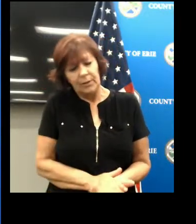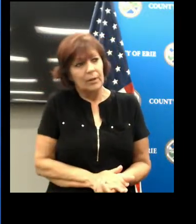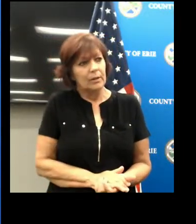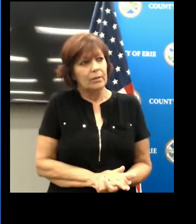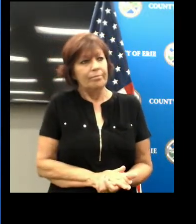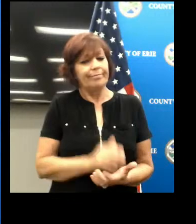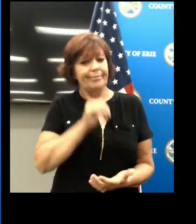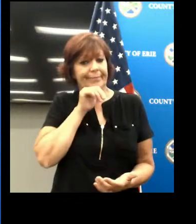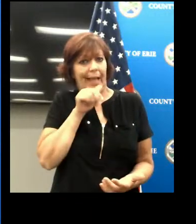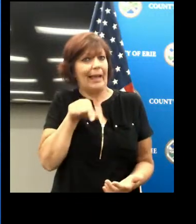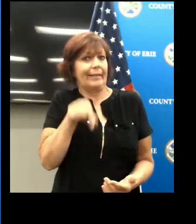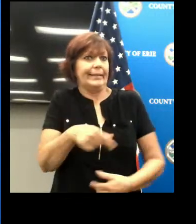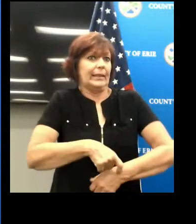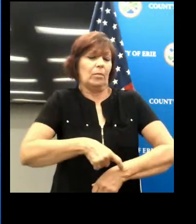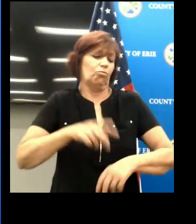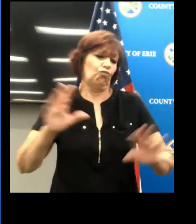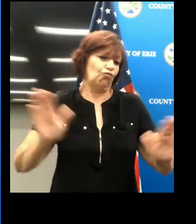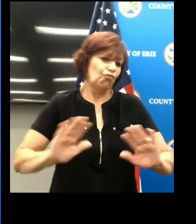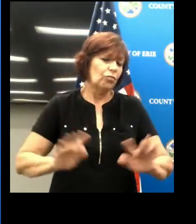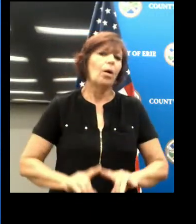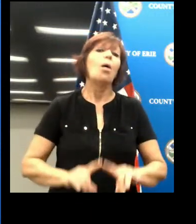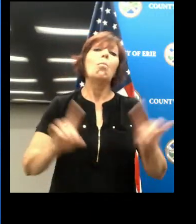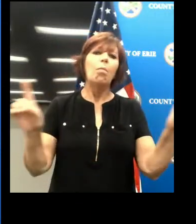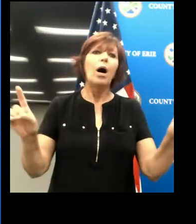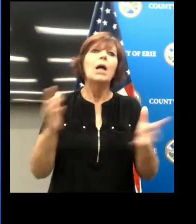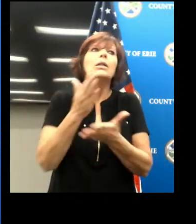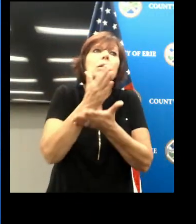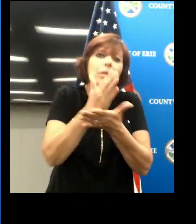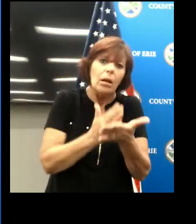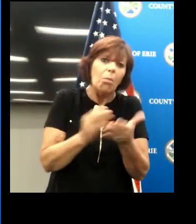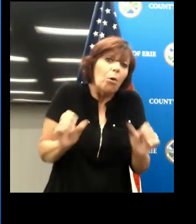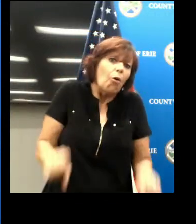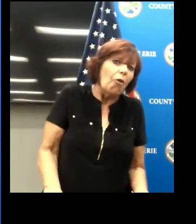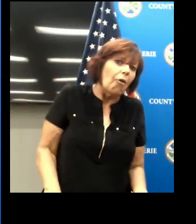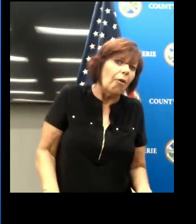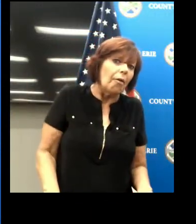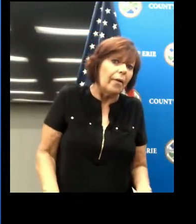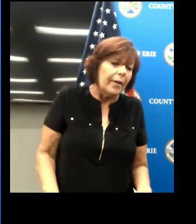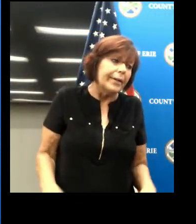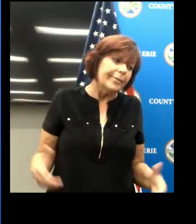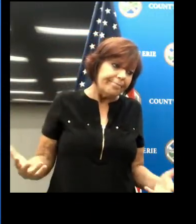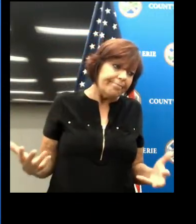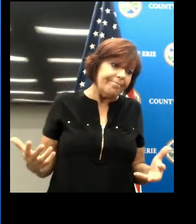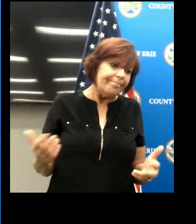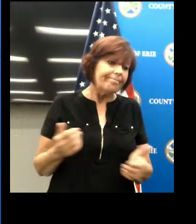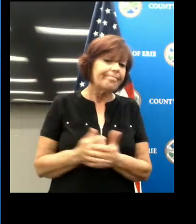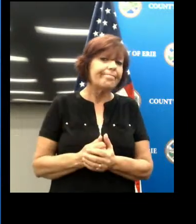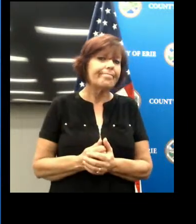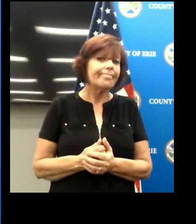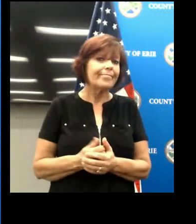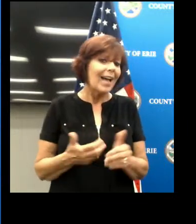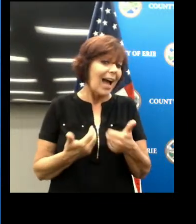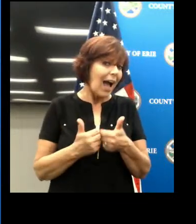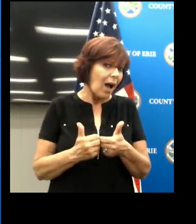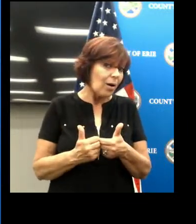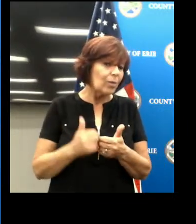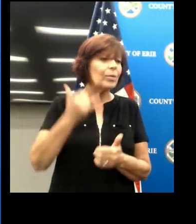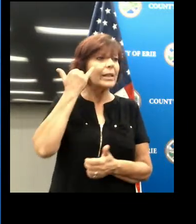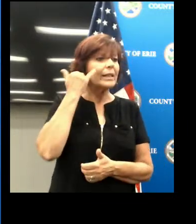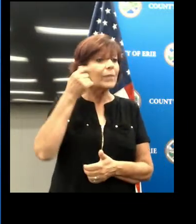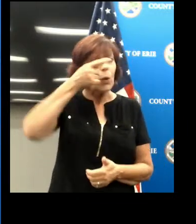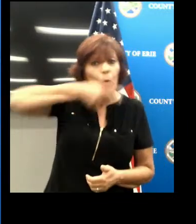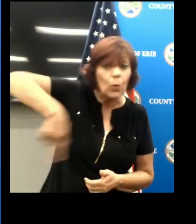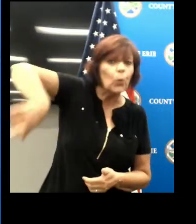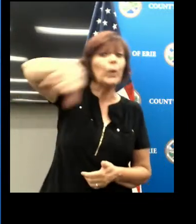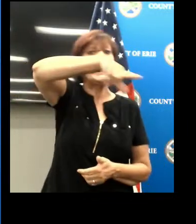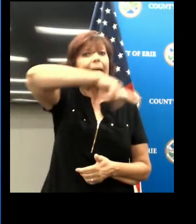Certainly, not in this era. But we would have some fans return. And I think the only way it's going to happen is if we as a